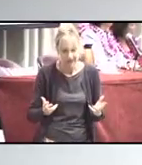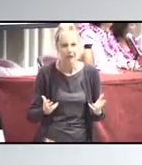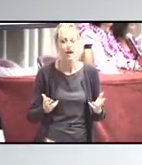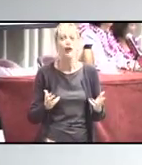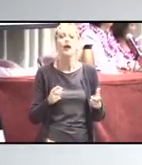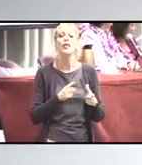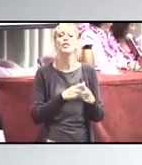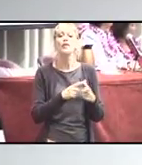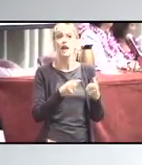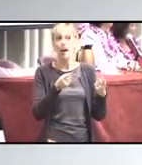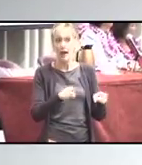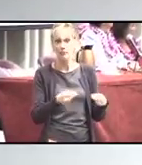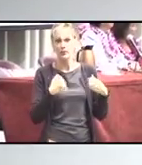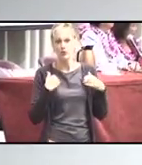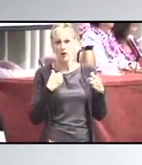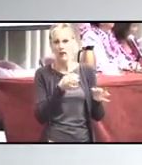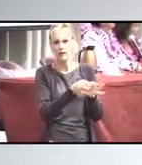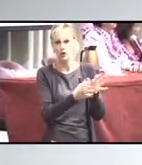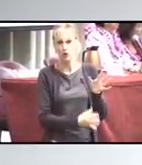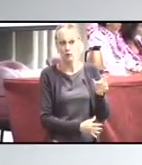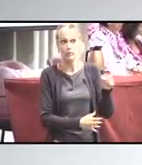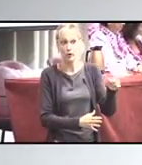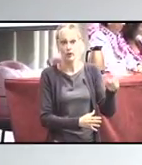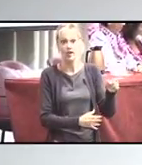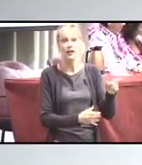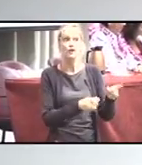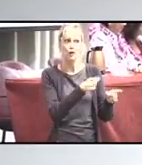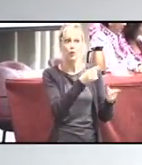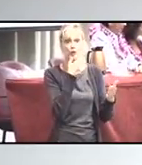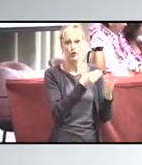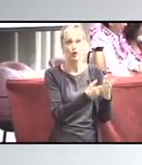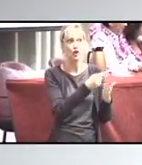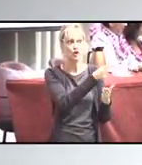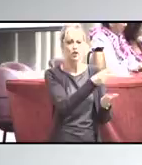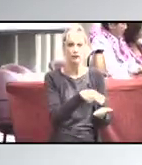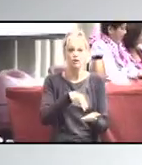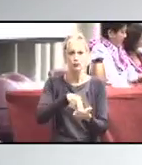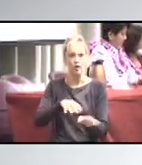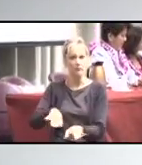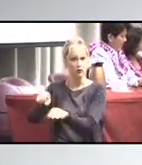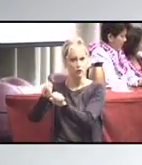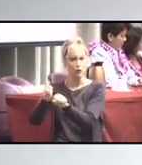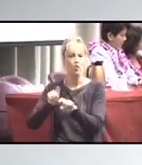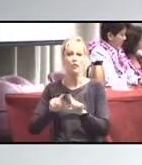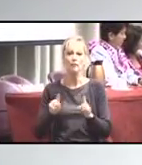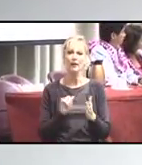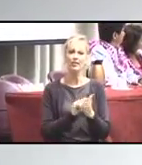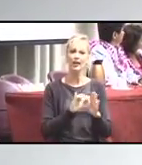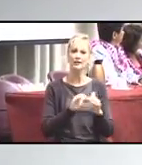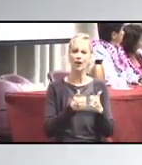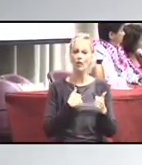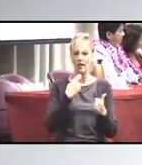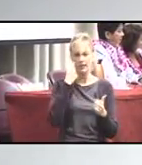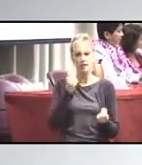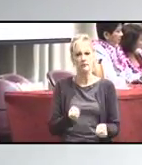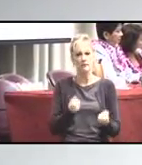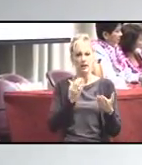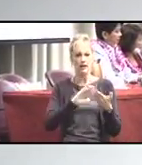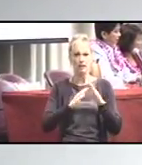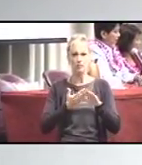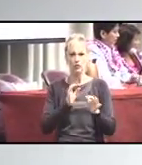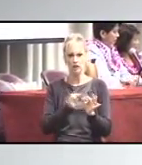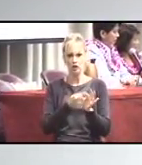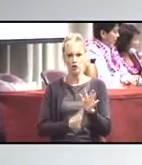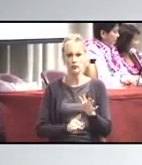happened to have an interpreter in the courtroom, which was good, so she stood up and took over. But that's how I think a lot of community interpreters got